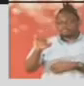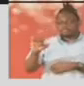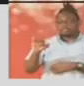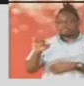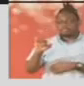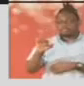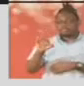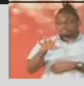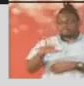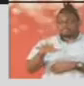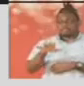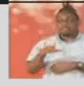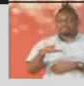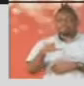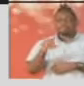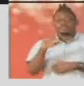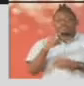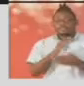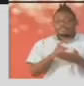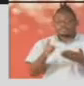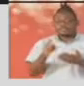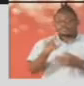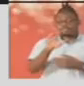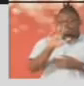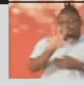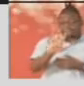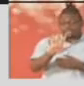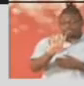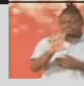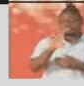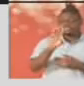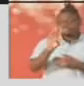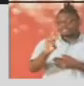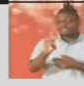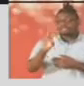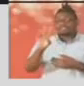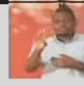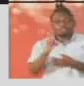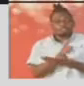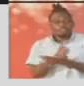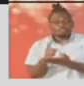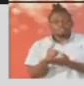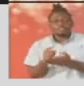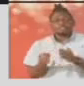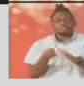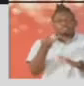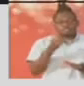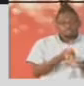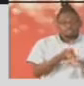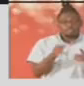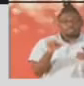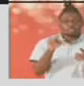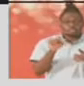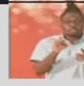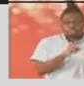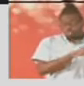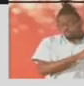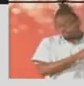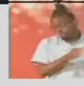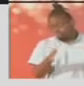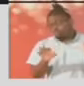and 7, covering the period 31st of January to the 20th of February. Not represented here is Epi Week